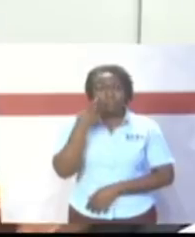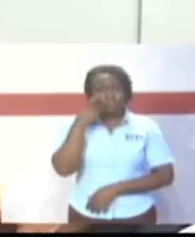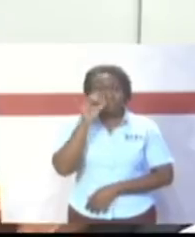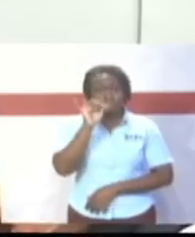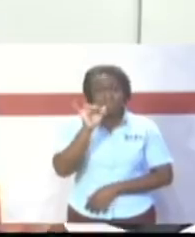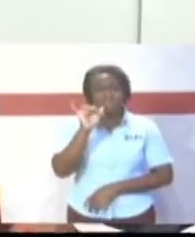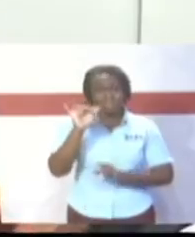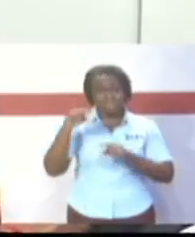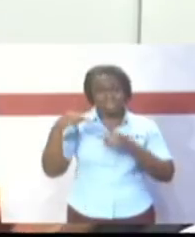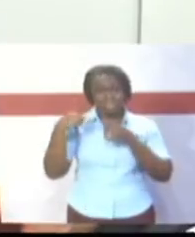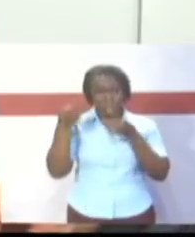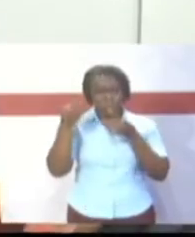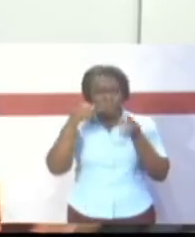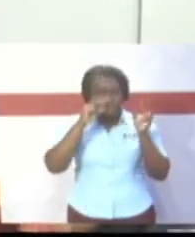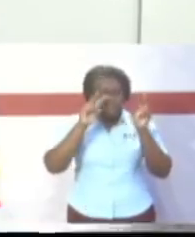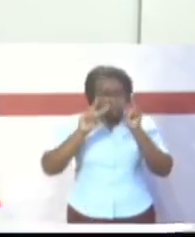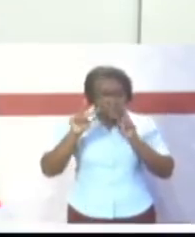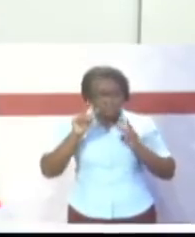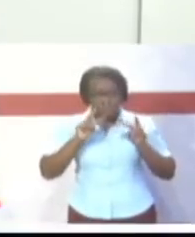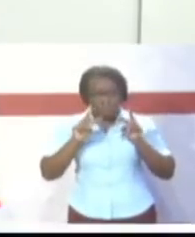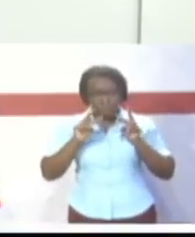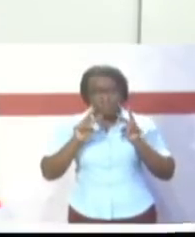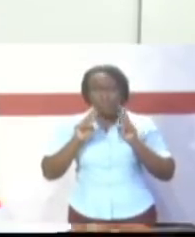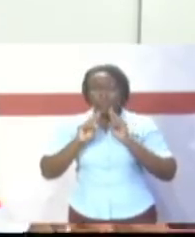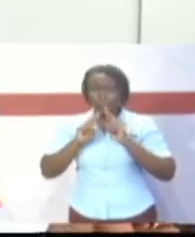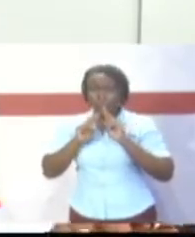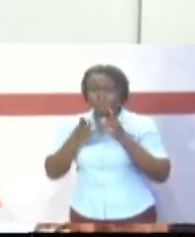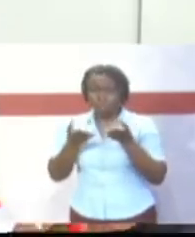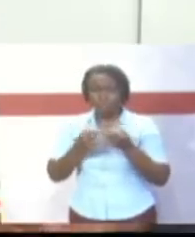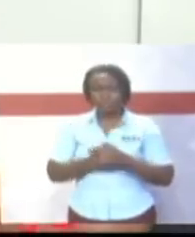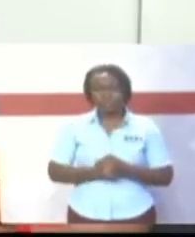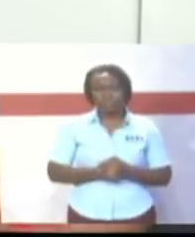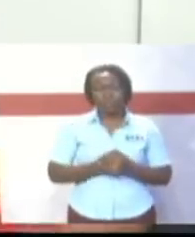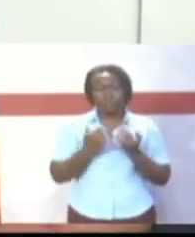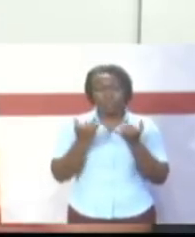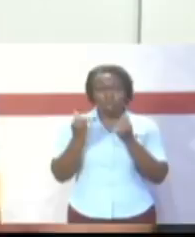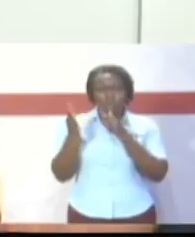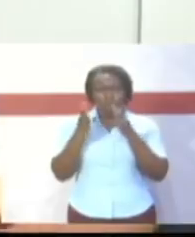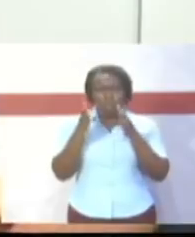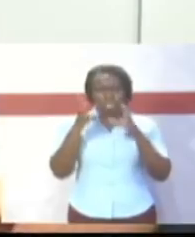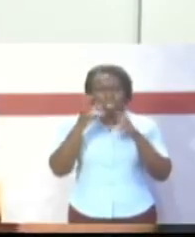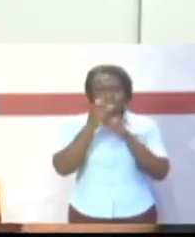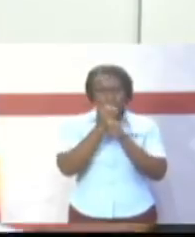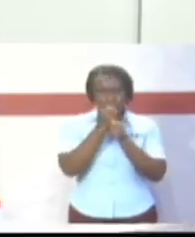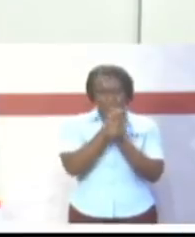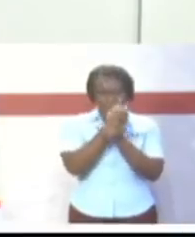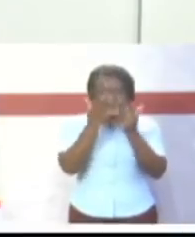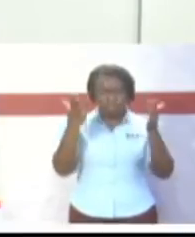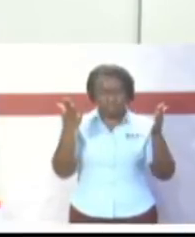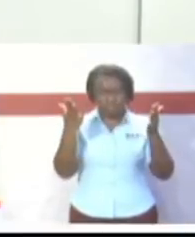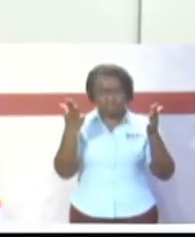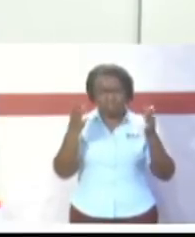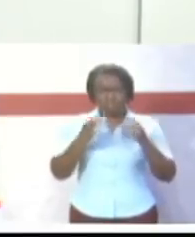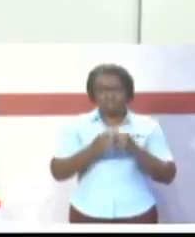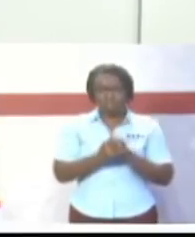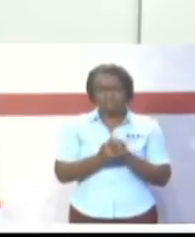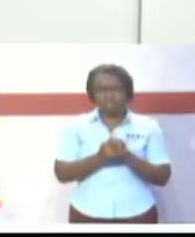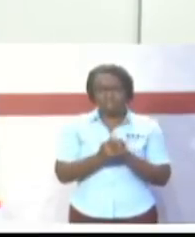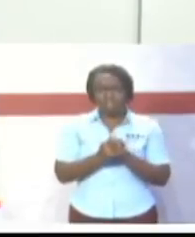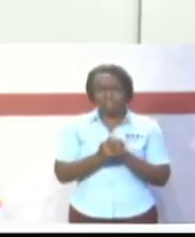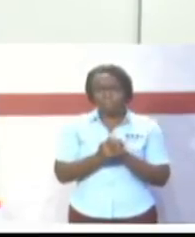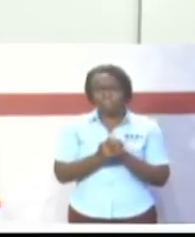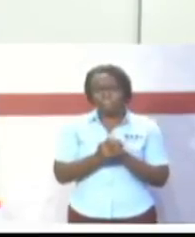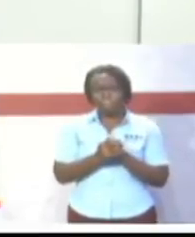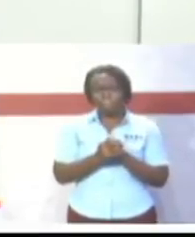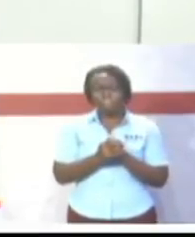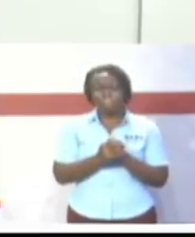time period. I'd like to now shift and present a summary of the status of the parallel healthcare system at this